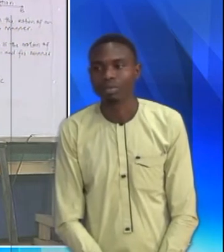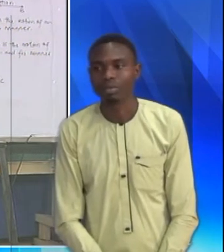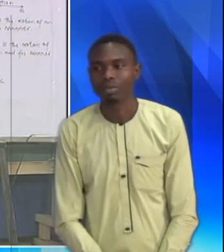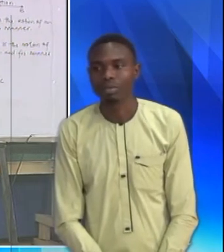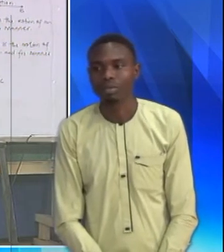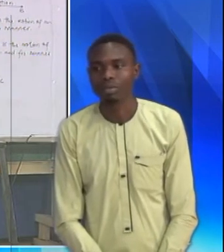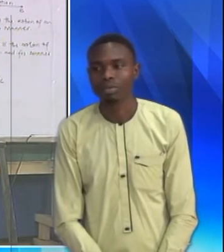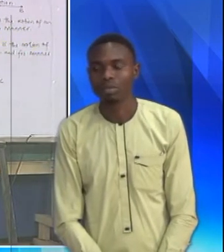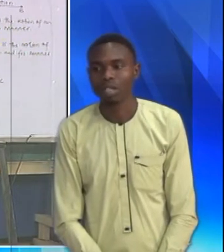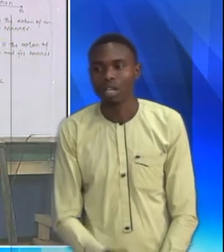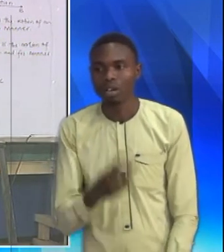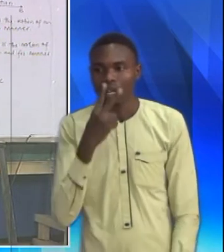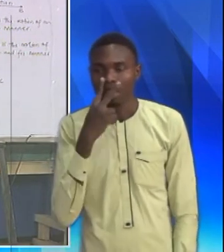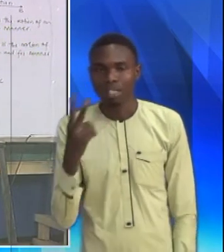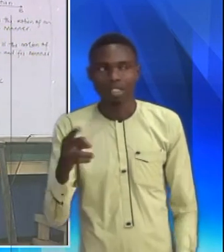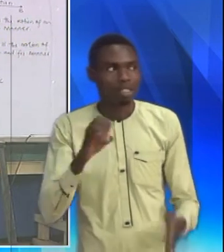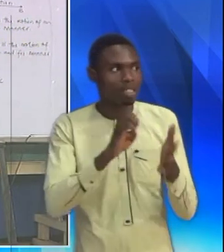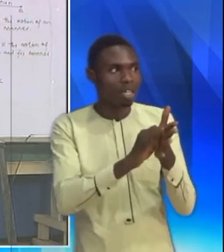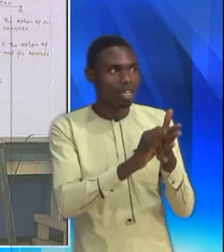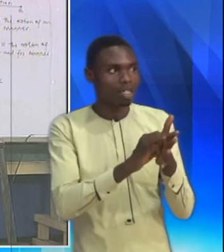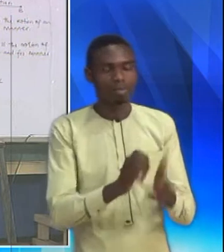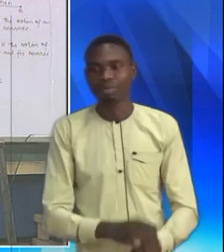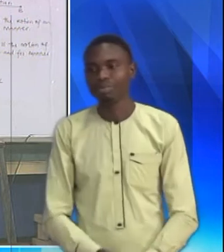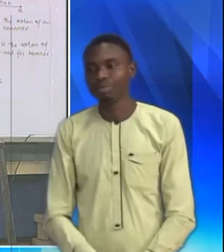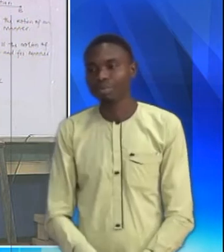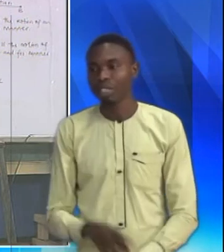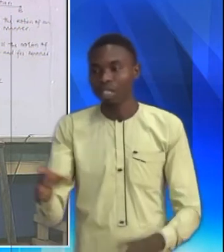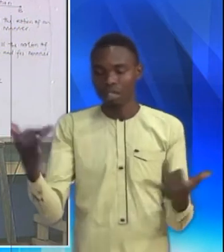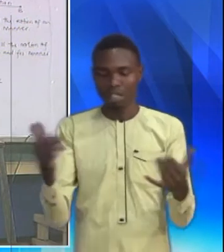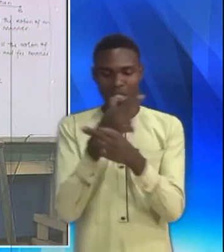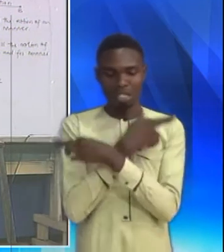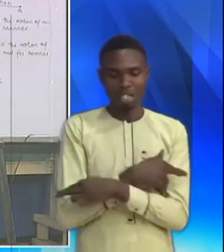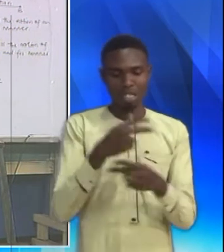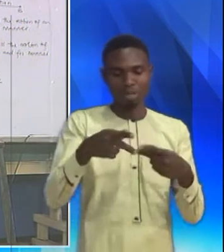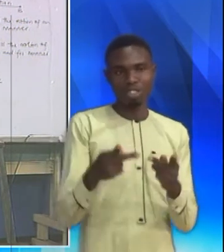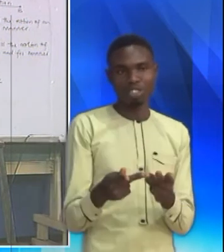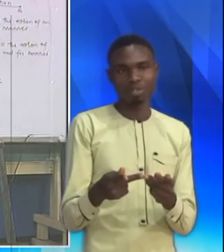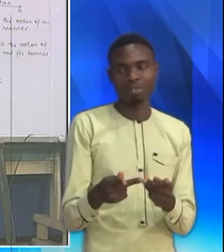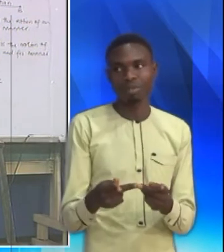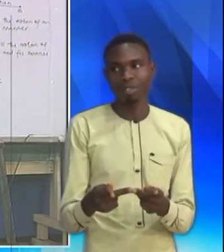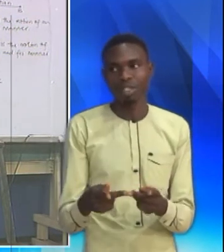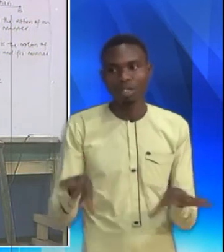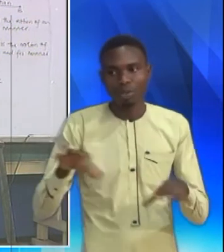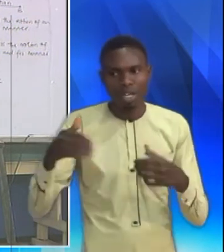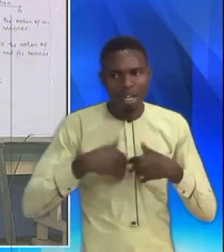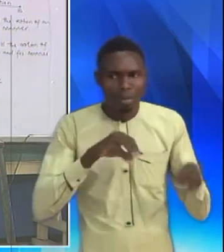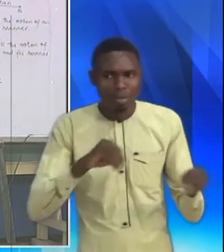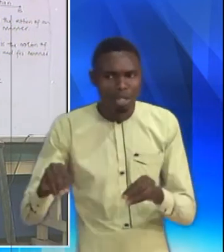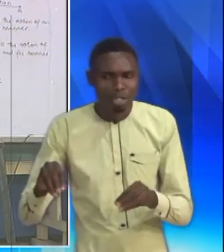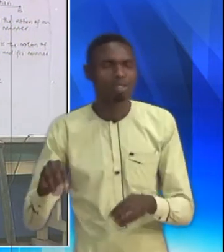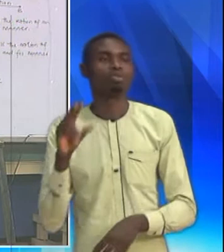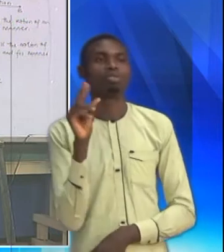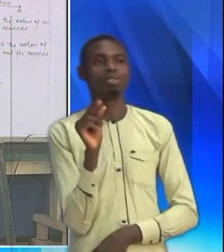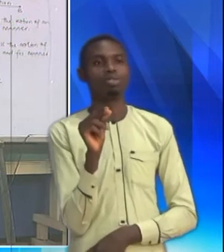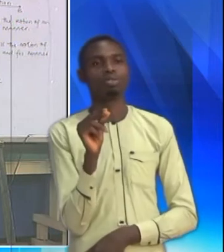it now. Look at it. This is rest position. Do we have motion here? No. There is no